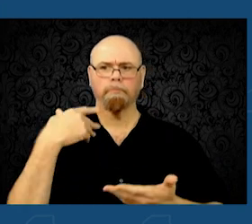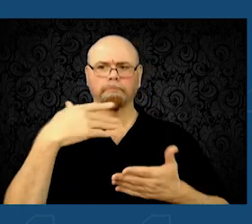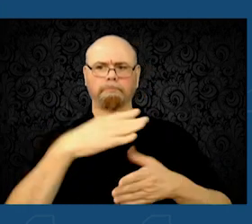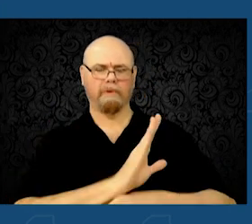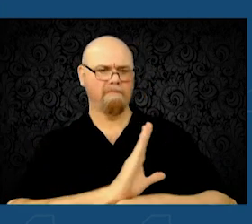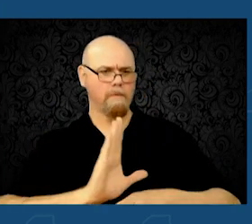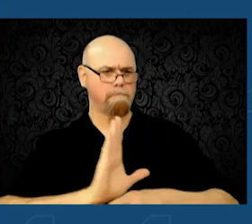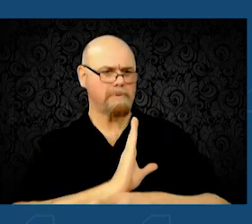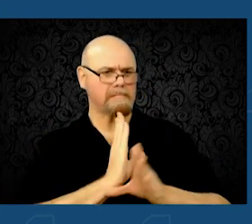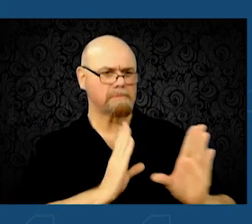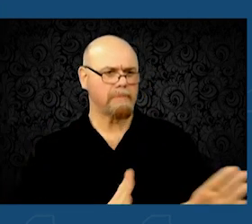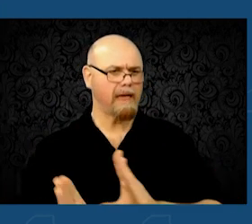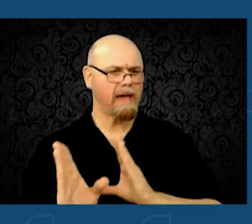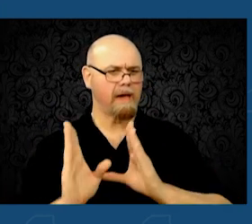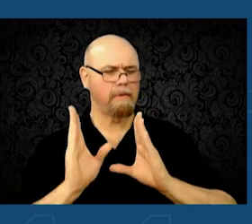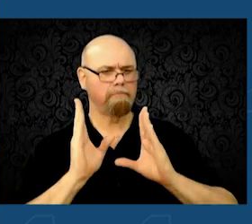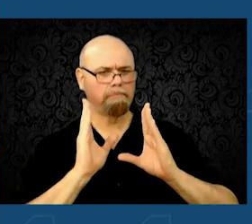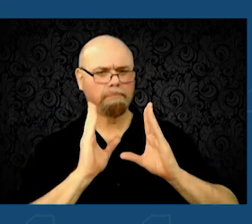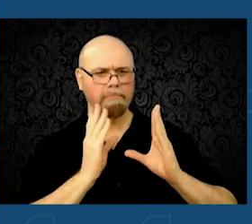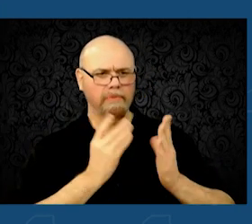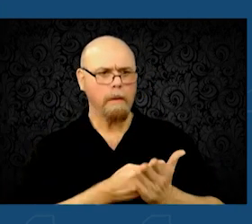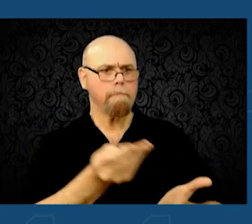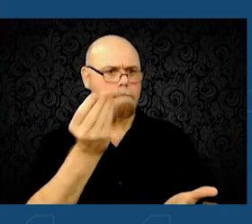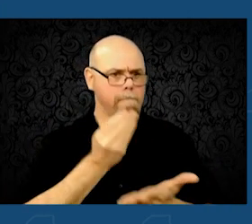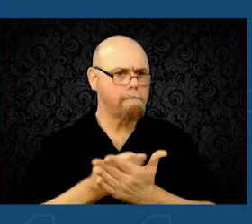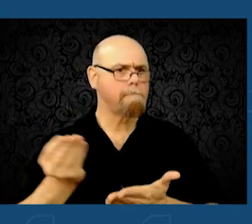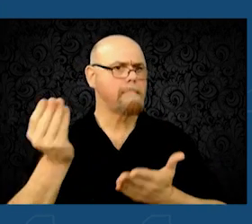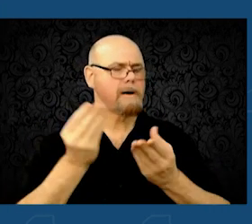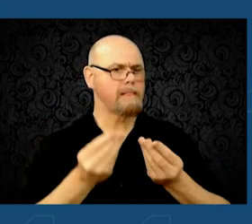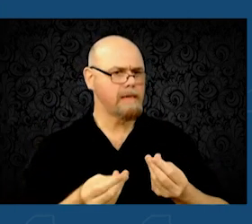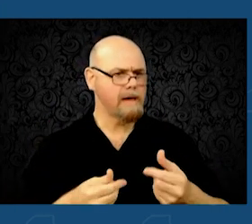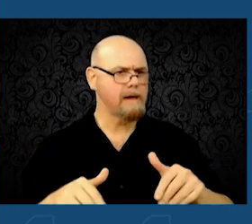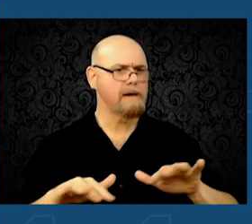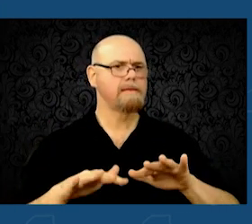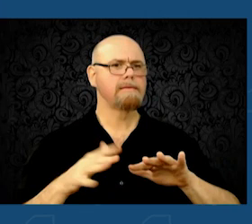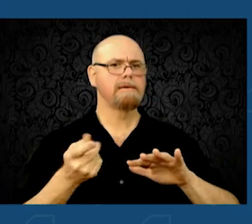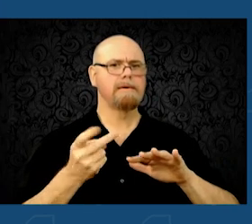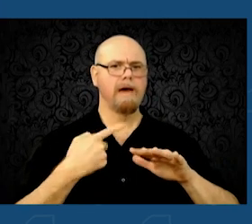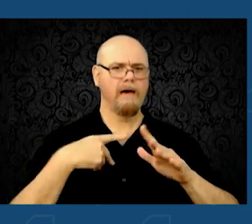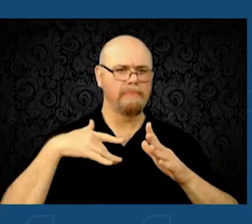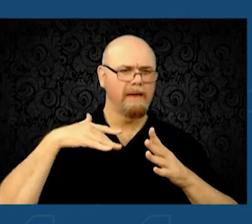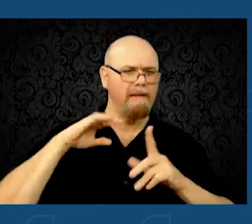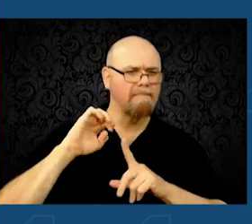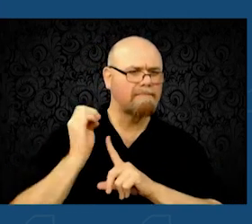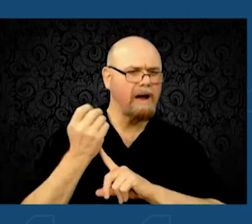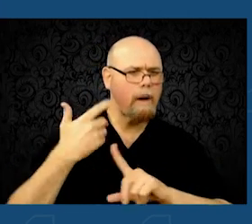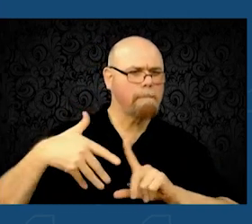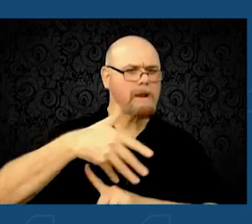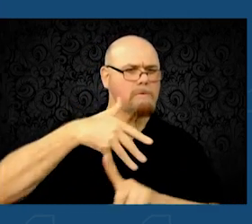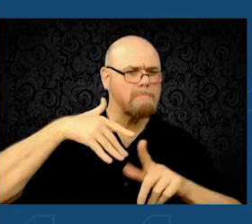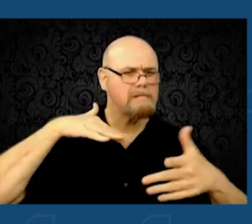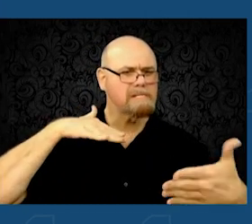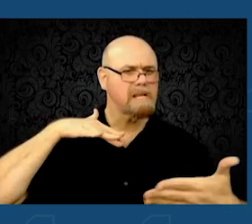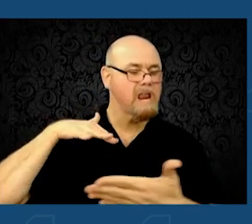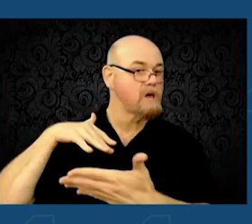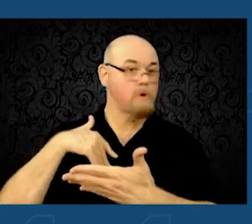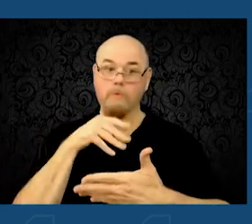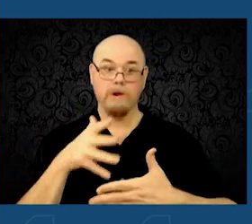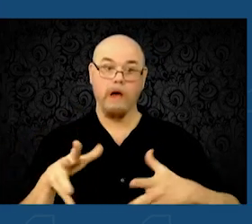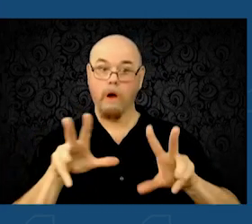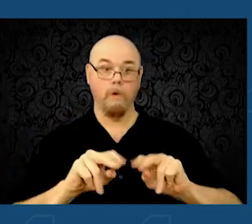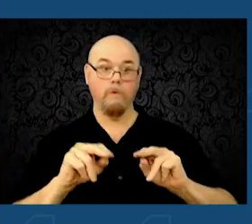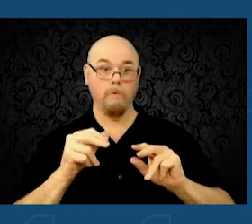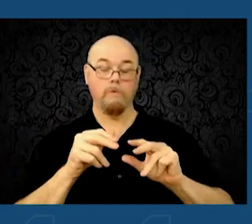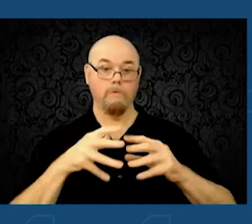started buying the land. We started doing our environmental studies. We didn't own no properties at that time when we did our